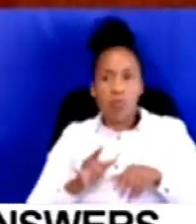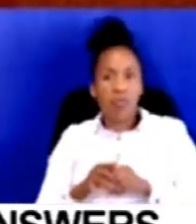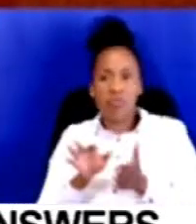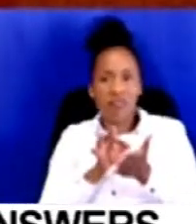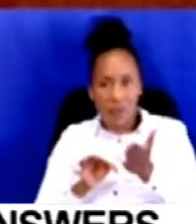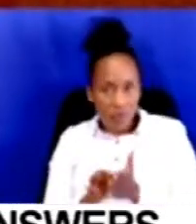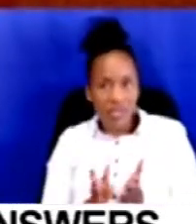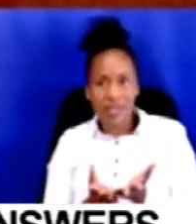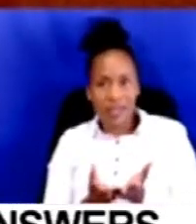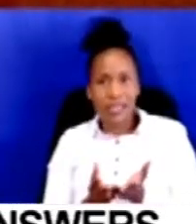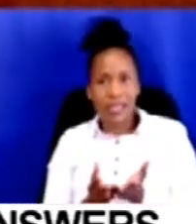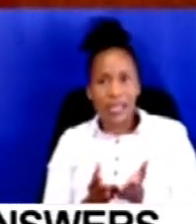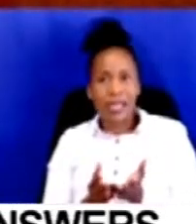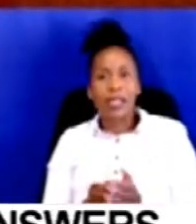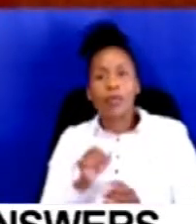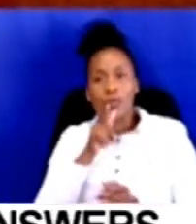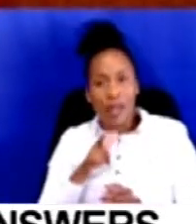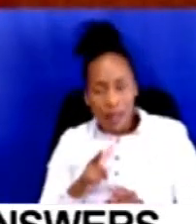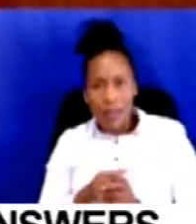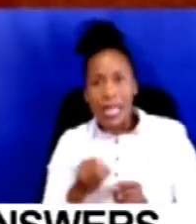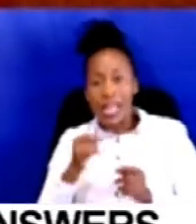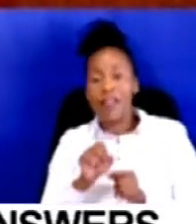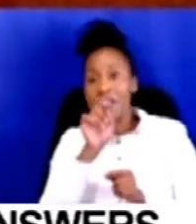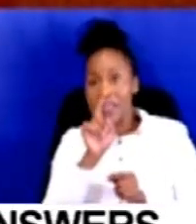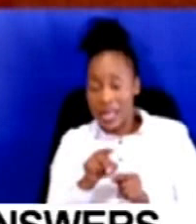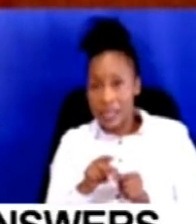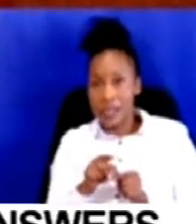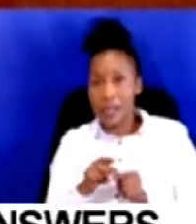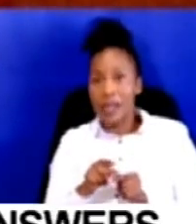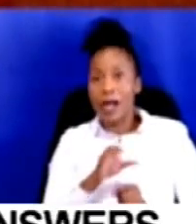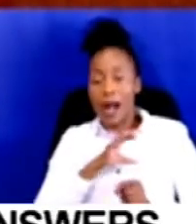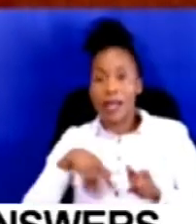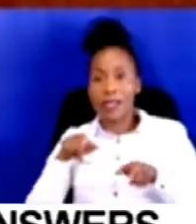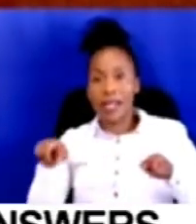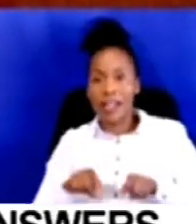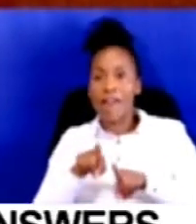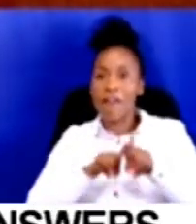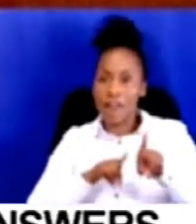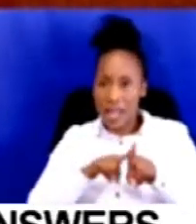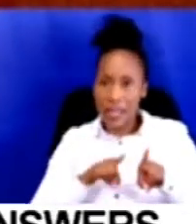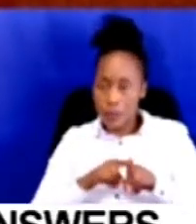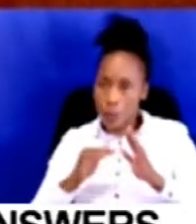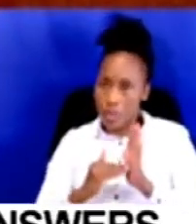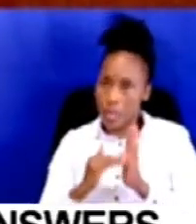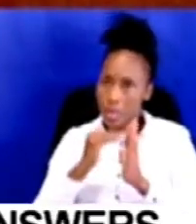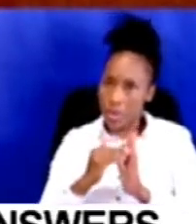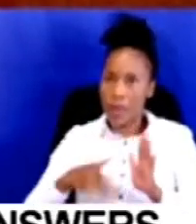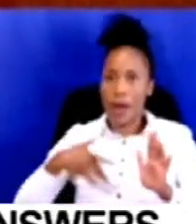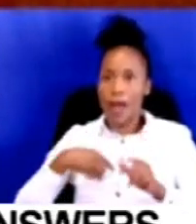of COGTA for her failure to uplift the state of local government over the last 2.5 years that she's been in